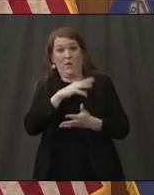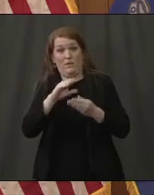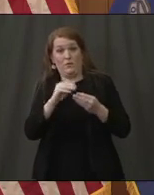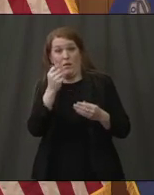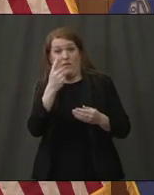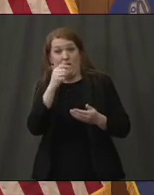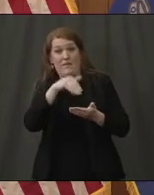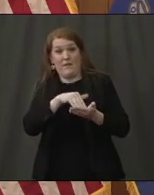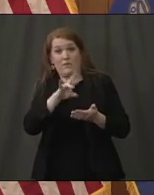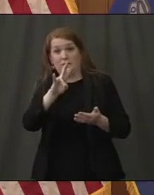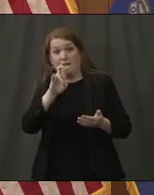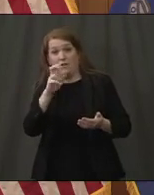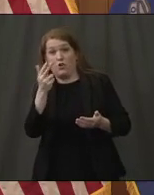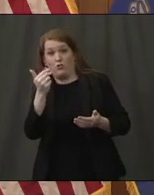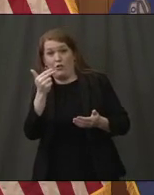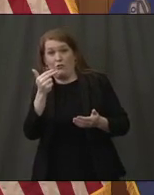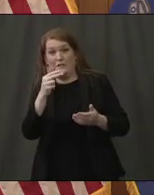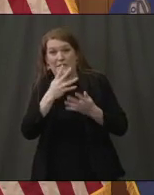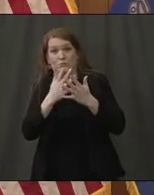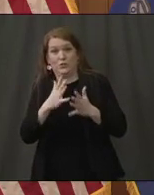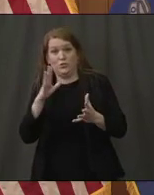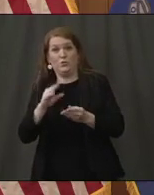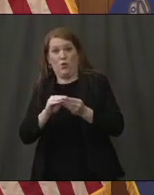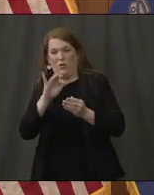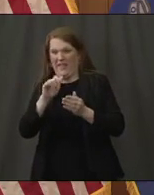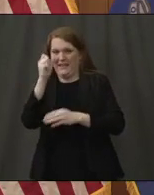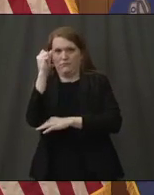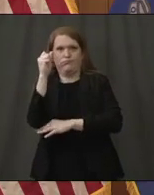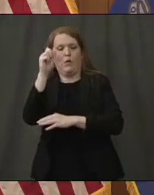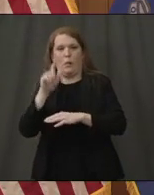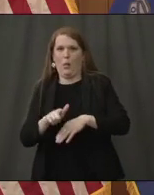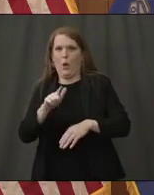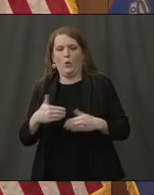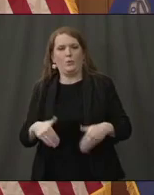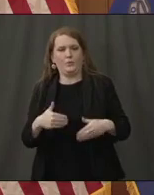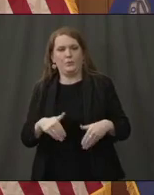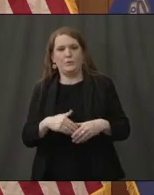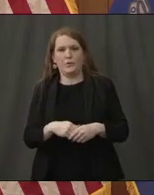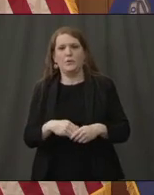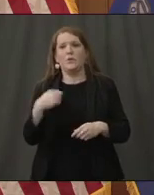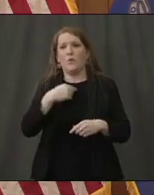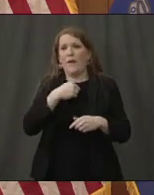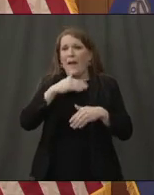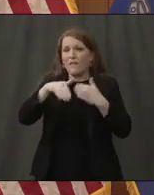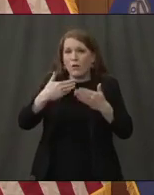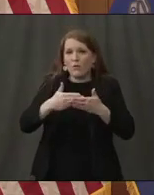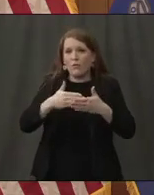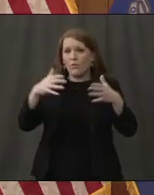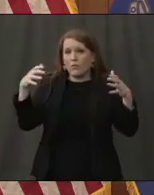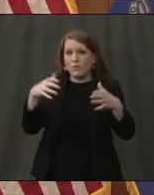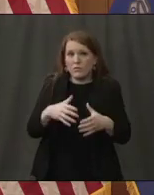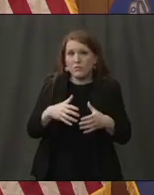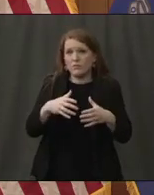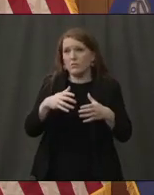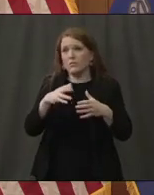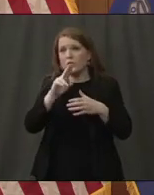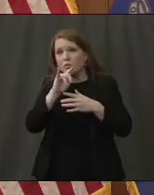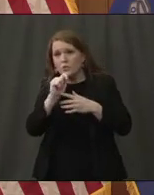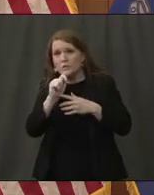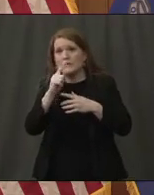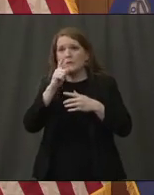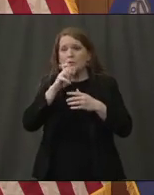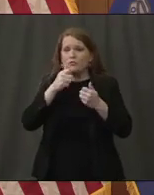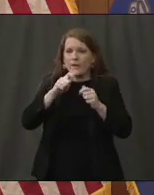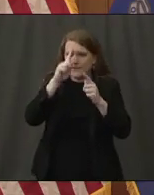11,713 and dropping. We have our entire reentry unit working on the complexities involved with leaving a prison during a pandemic